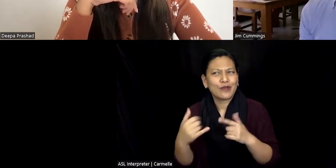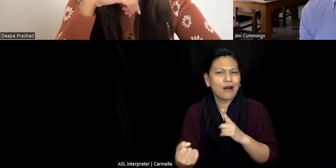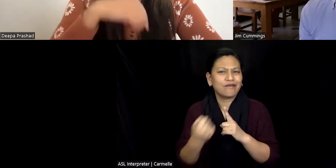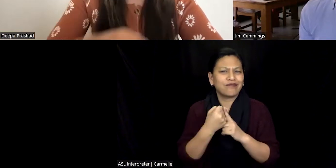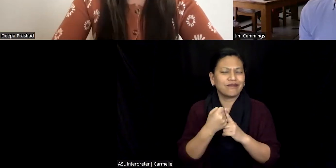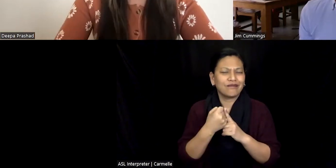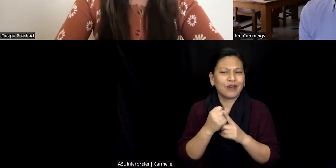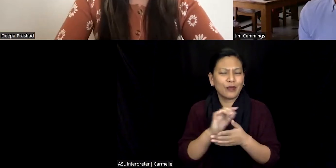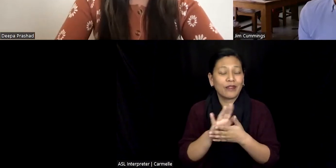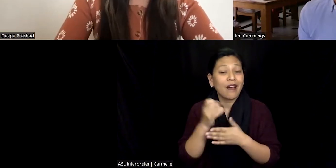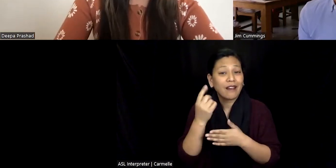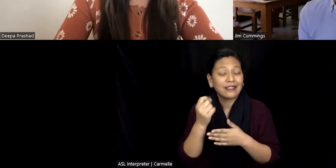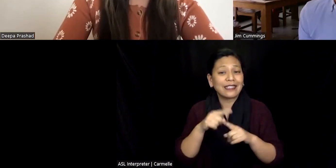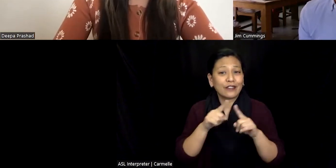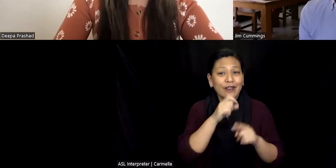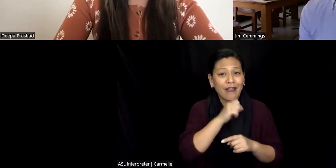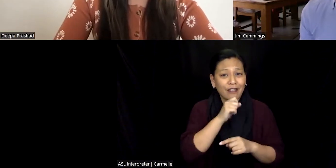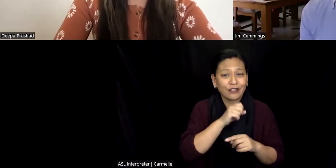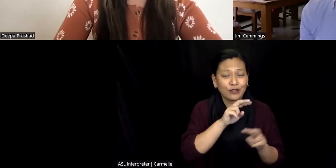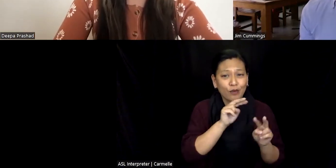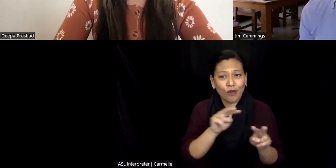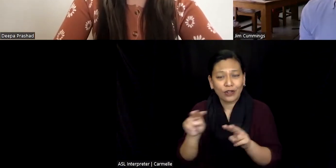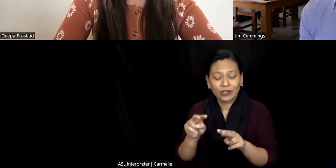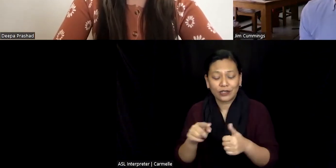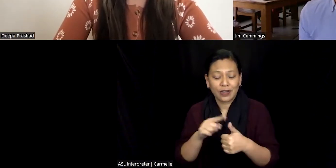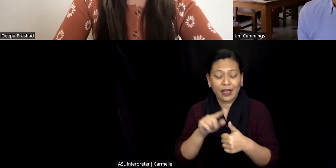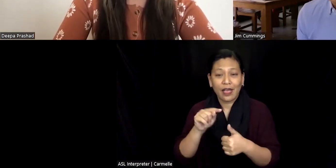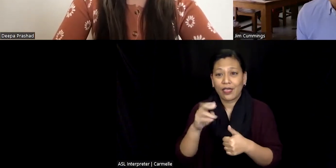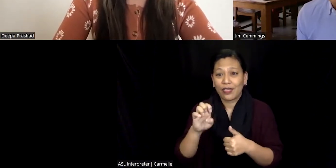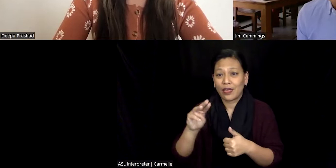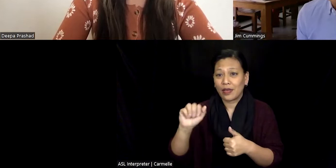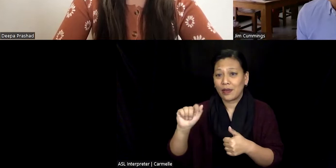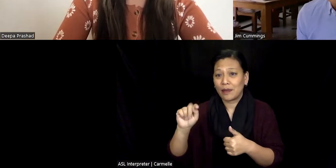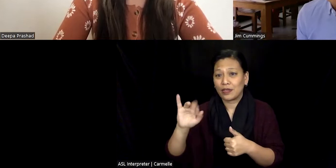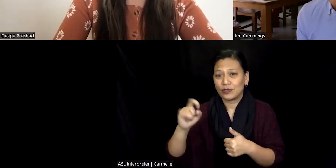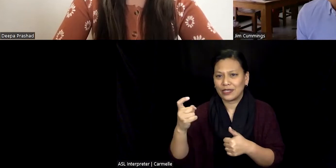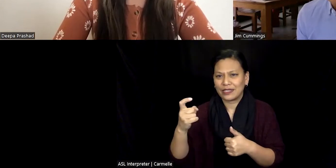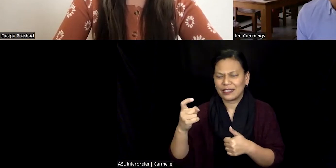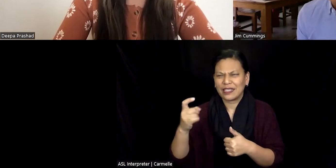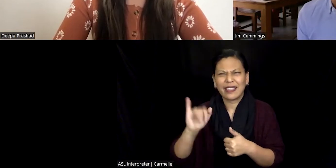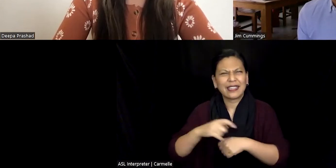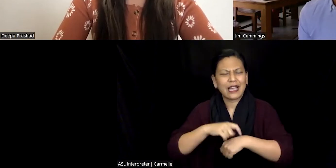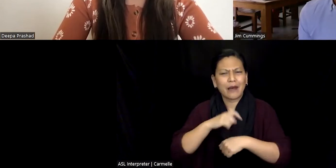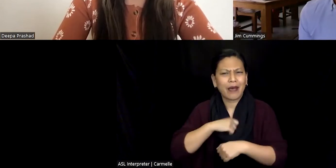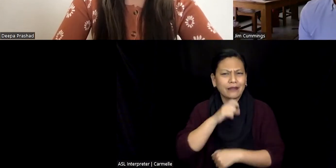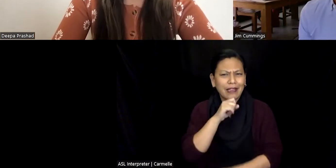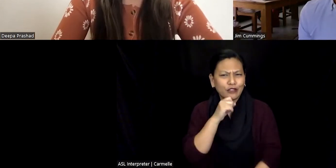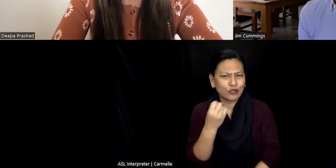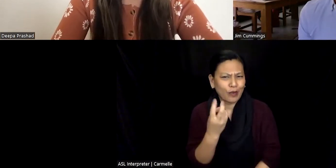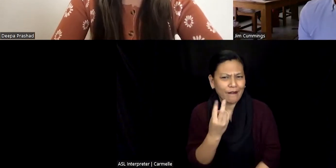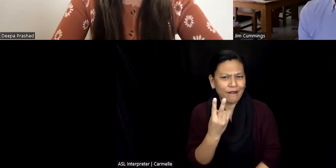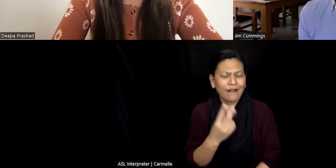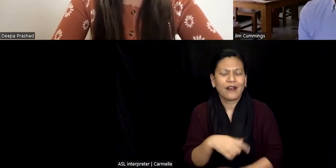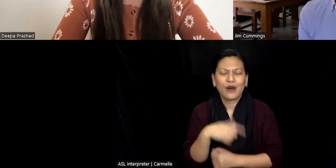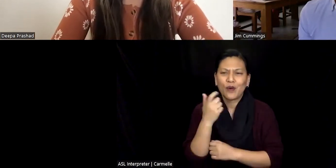at different stages of my life. So I saw The Matrix when I was a kid. I must have been 12 or something. Yeah.